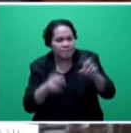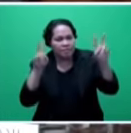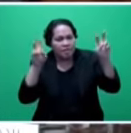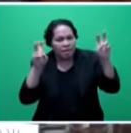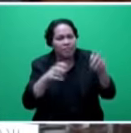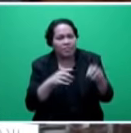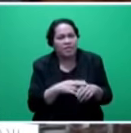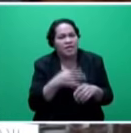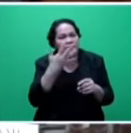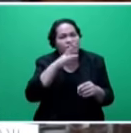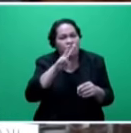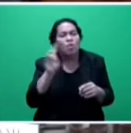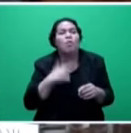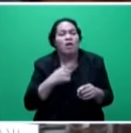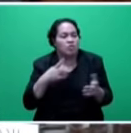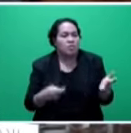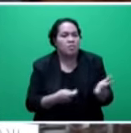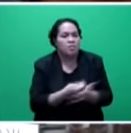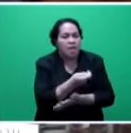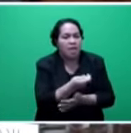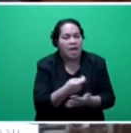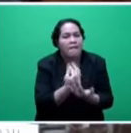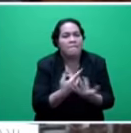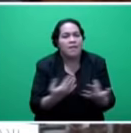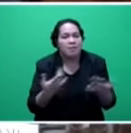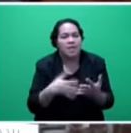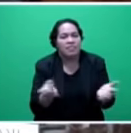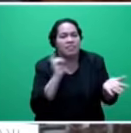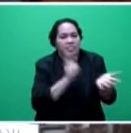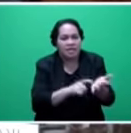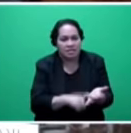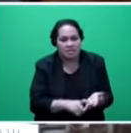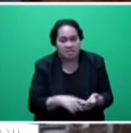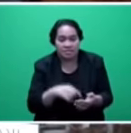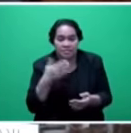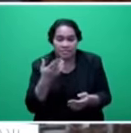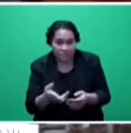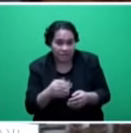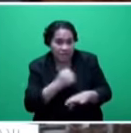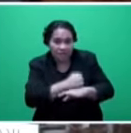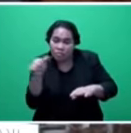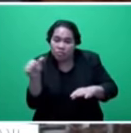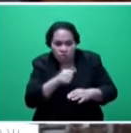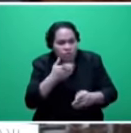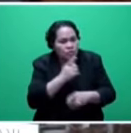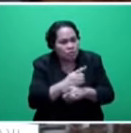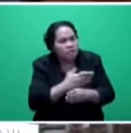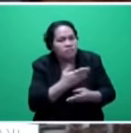for payment of public debts, principal and interest. The government should focus its efforts on discussing with our